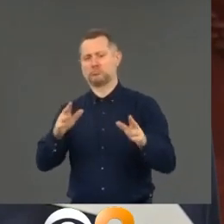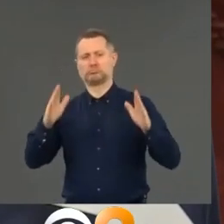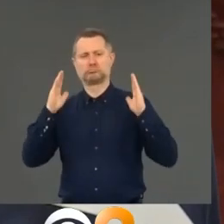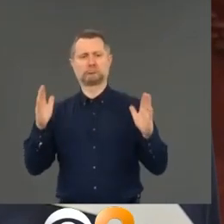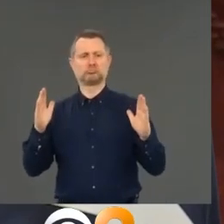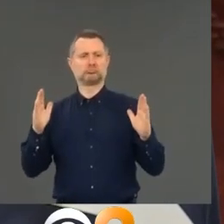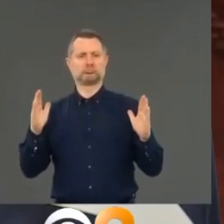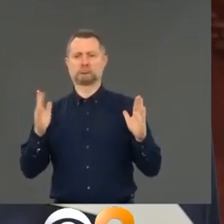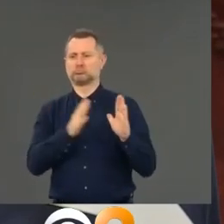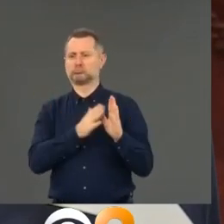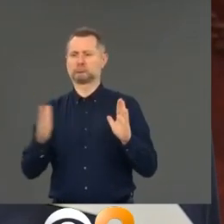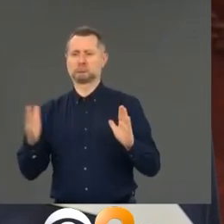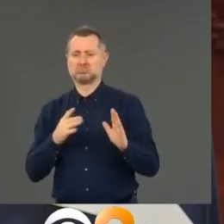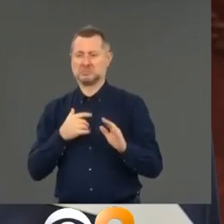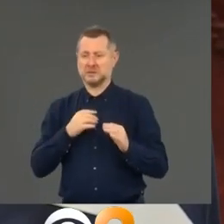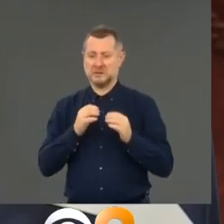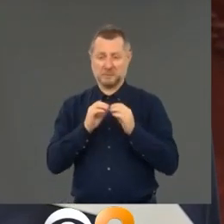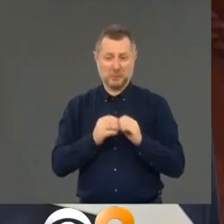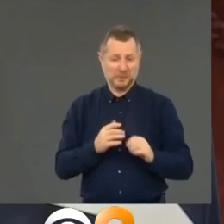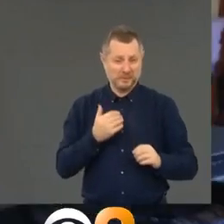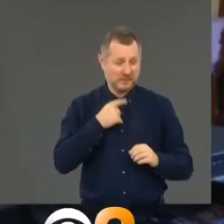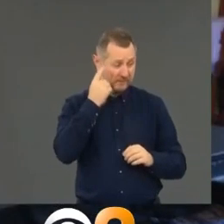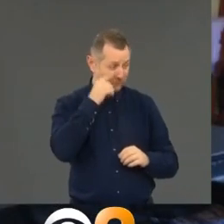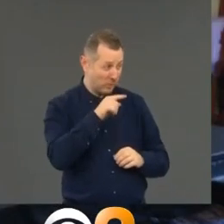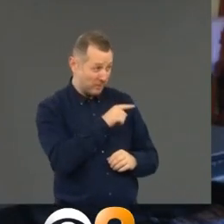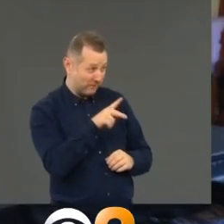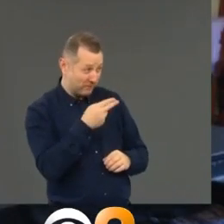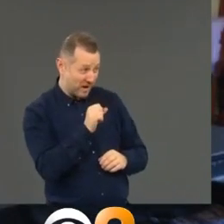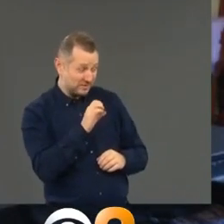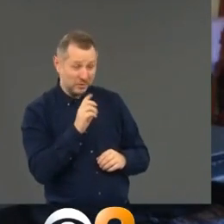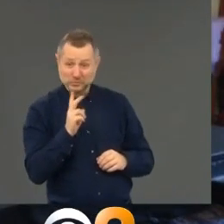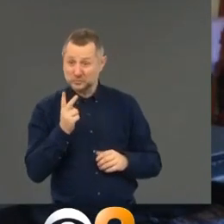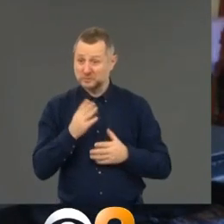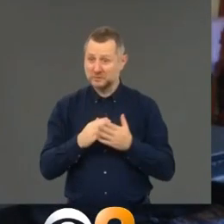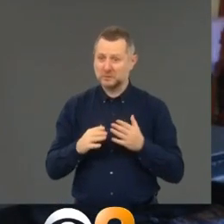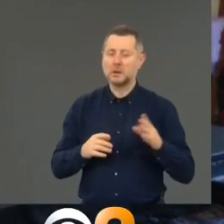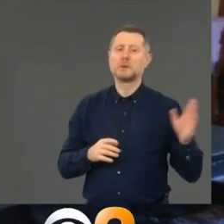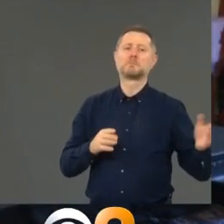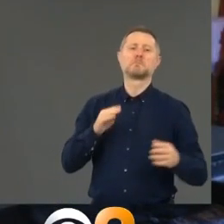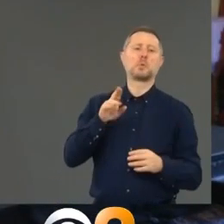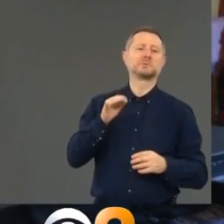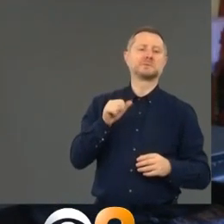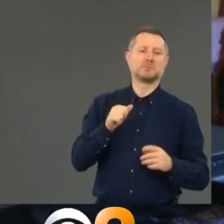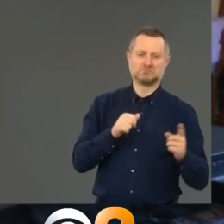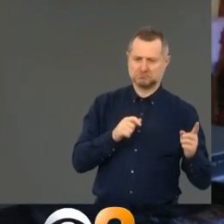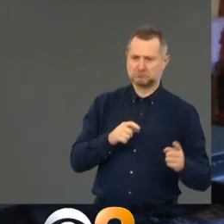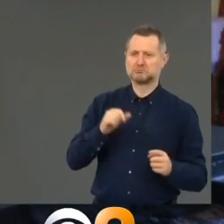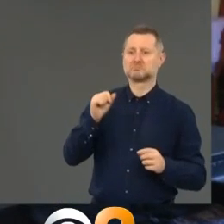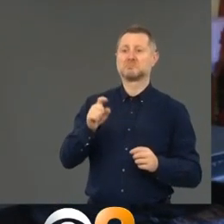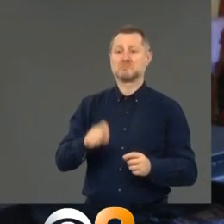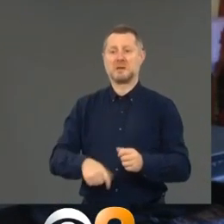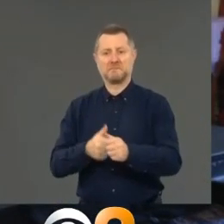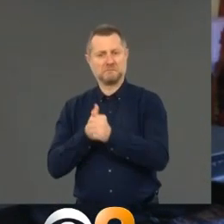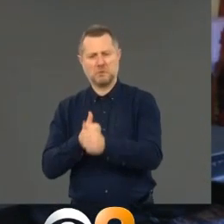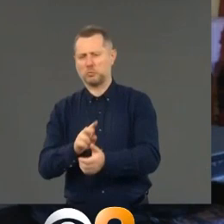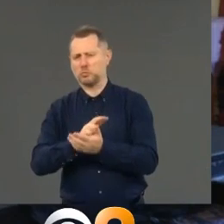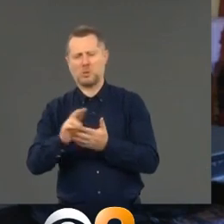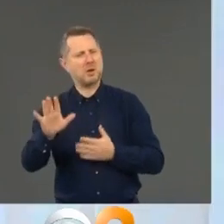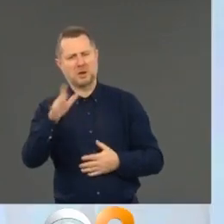that there are a hard set of numbers for phase 2. Right. No, the 2 weeks is not set. As the governor points out, it relates to the